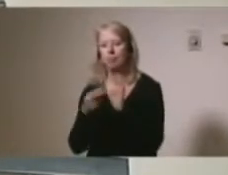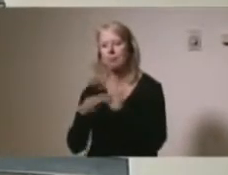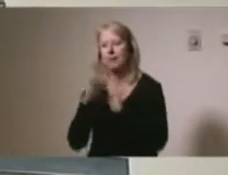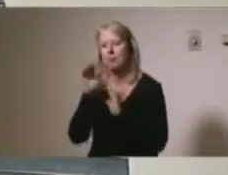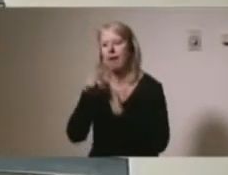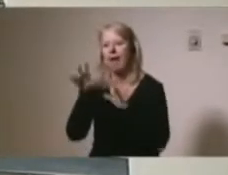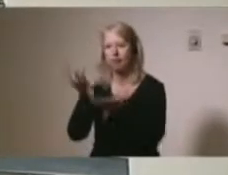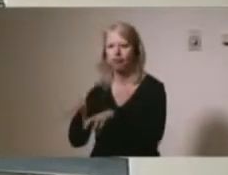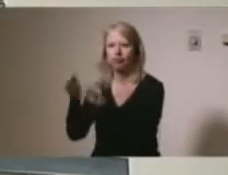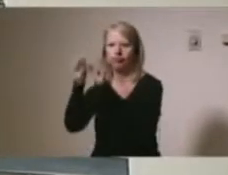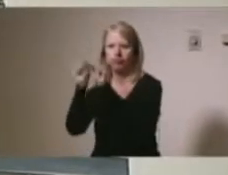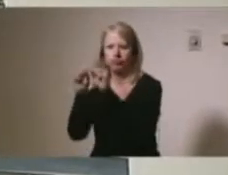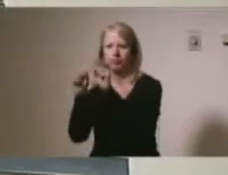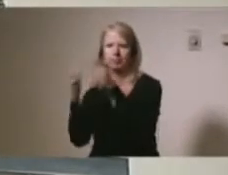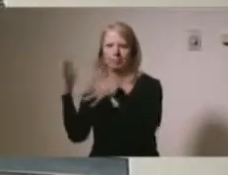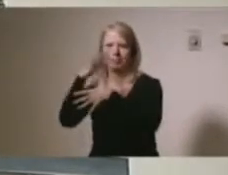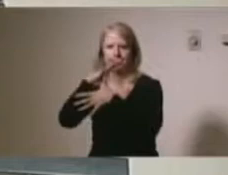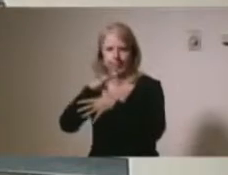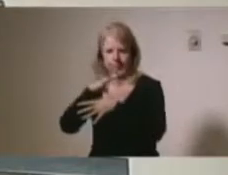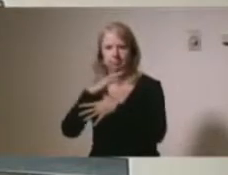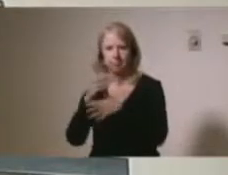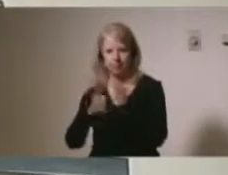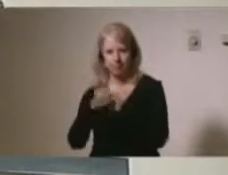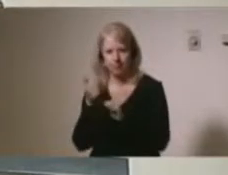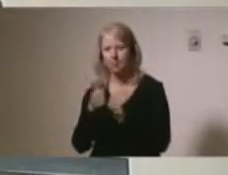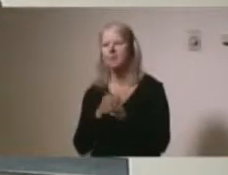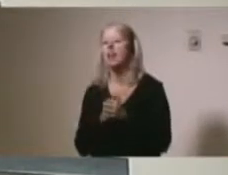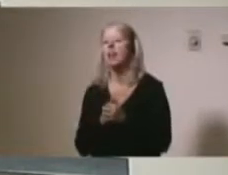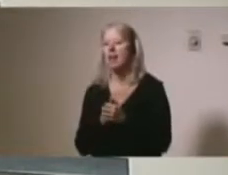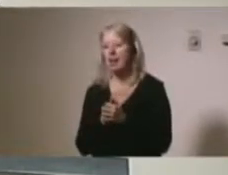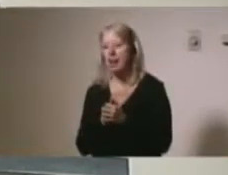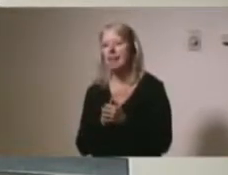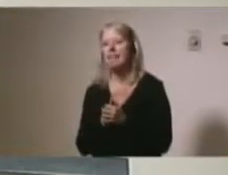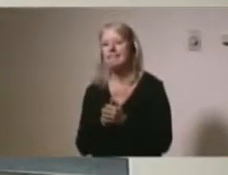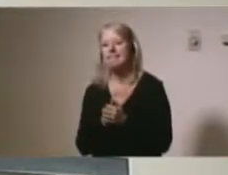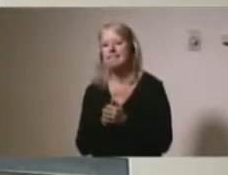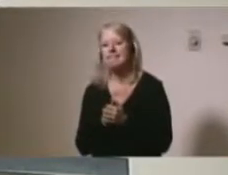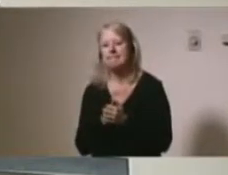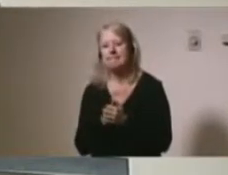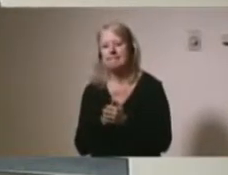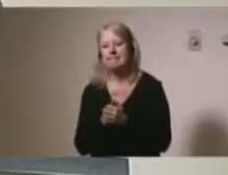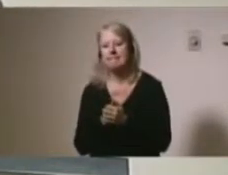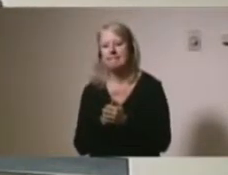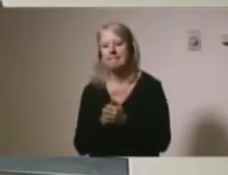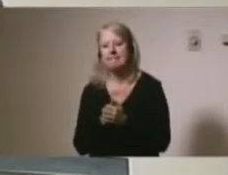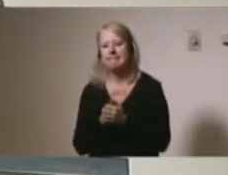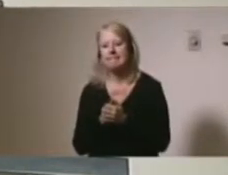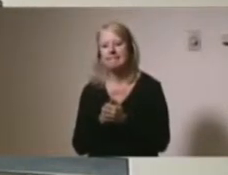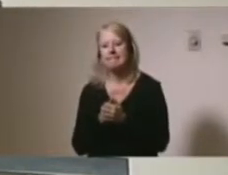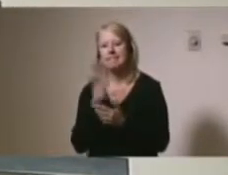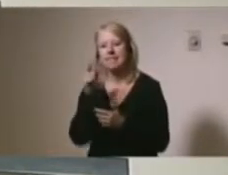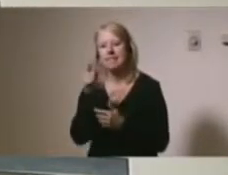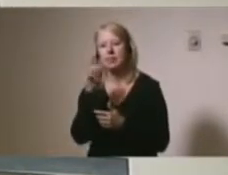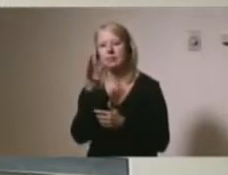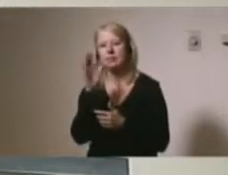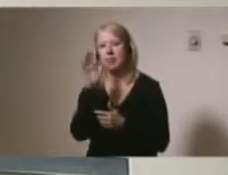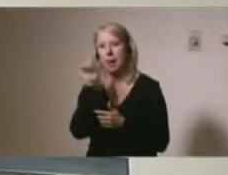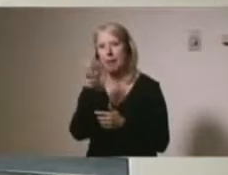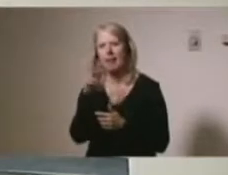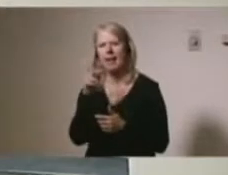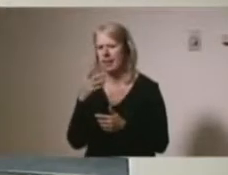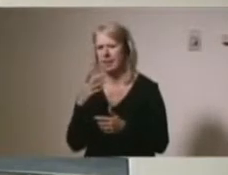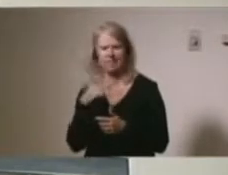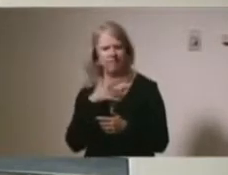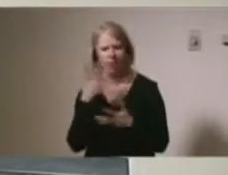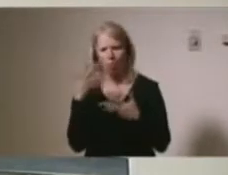and this bank wants to be close to the citizen. We